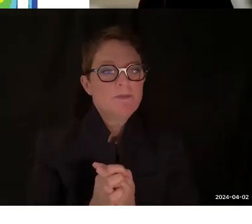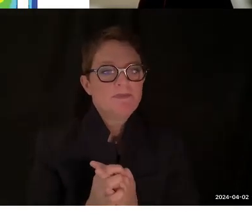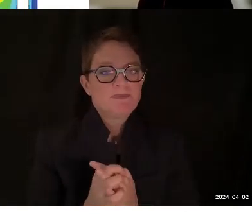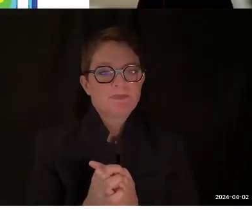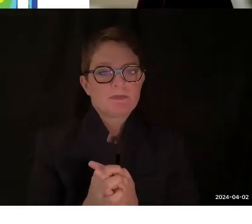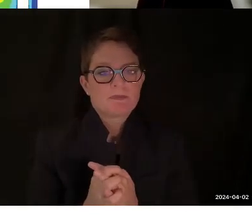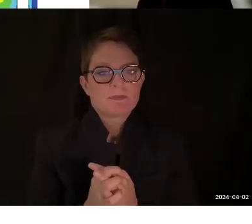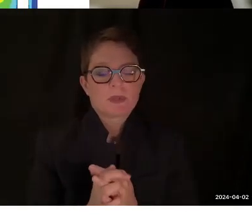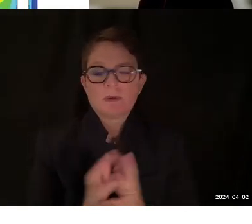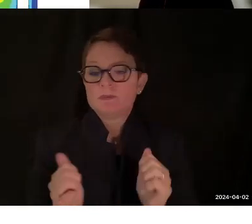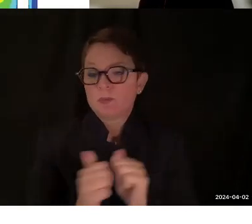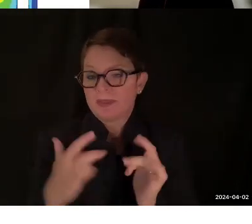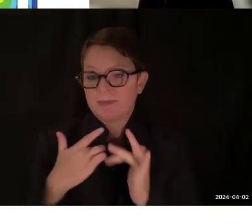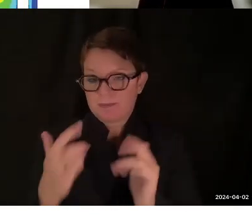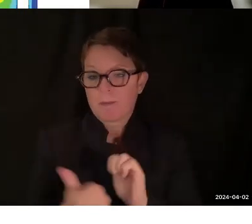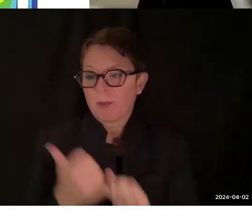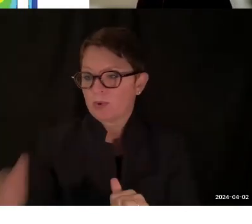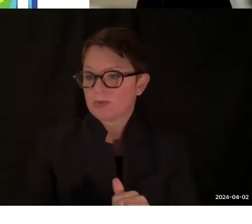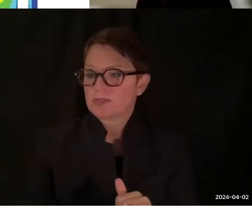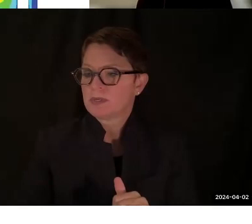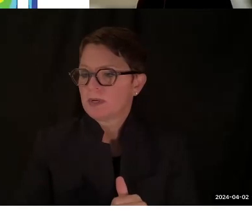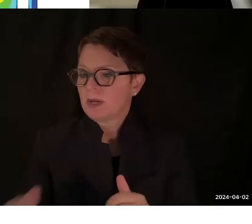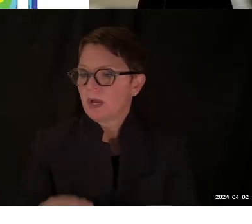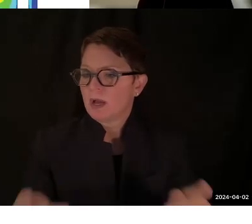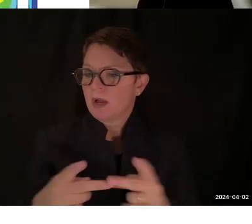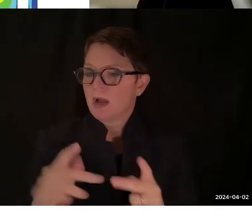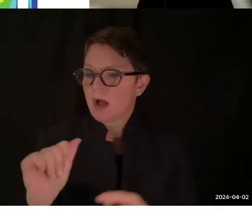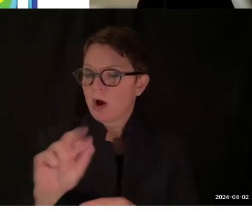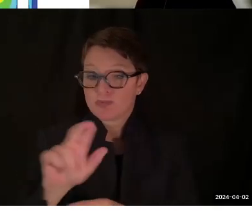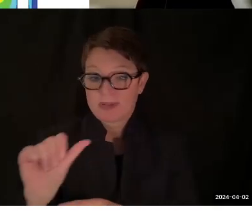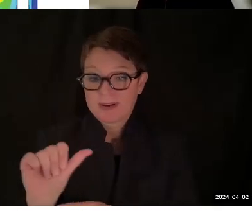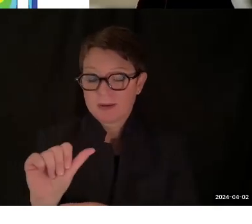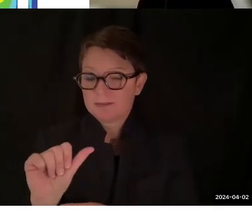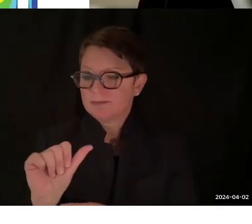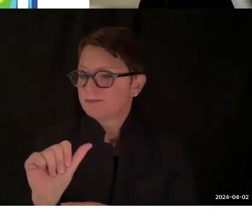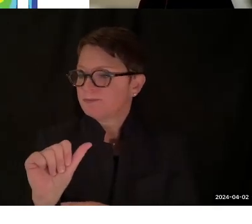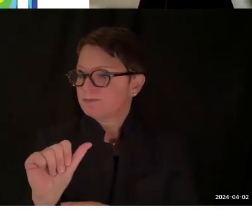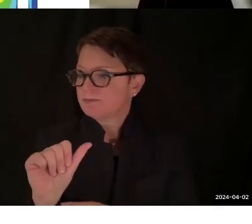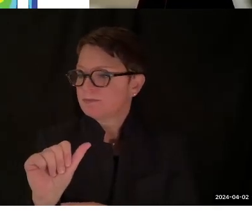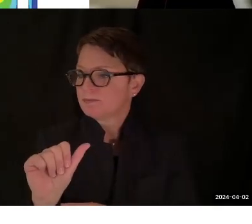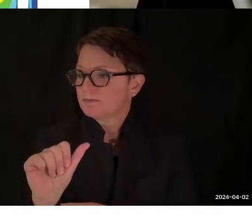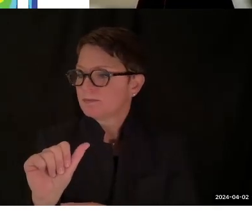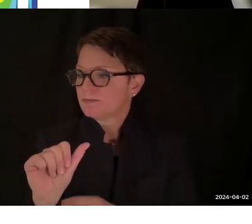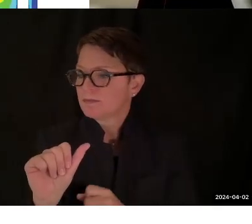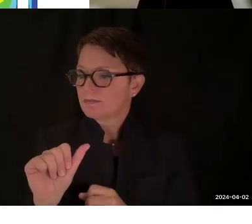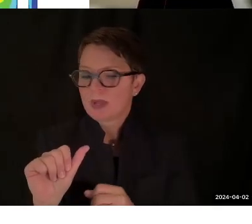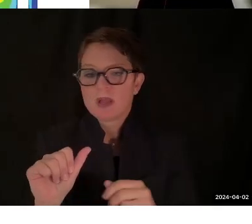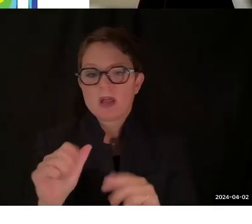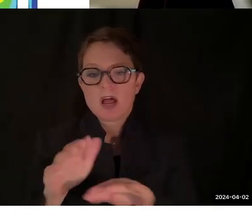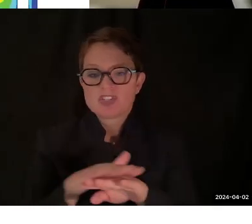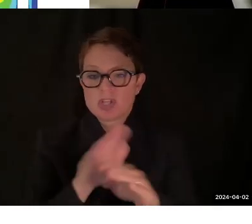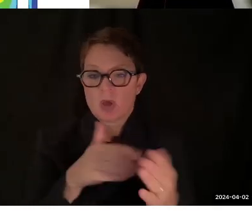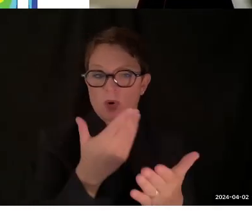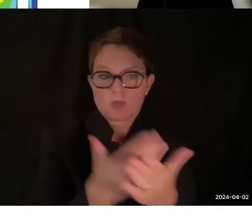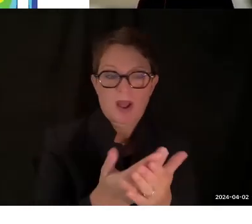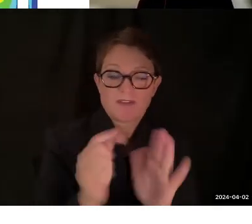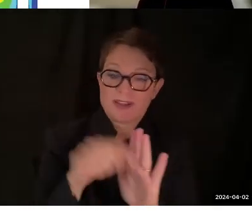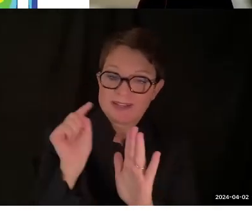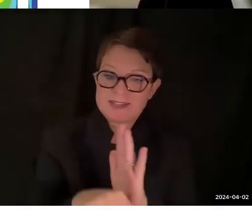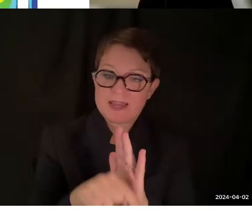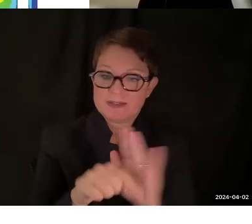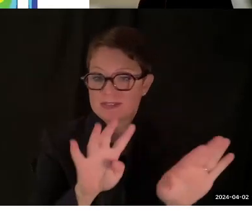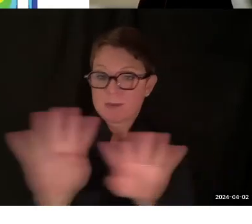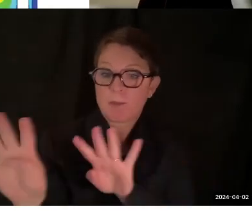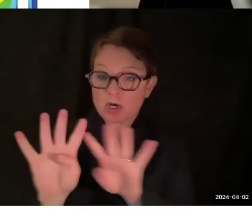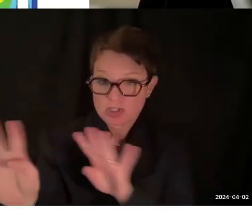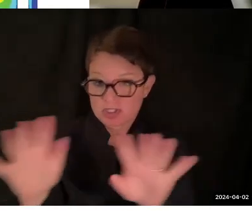And with most arenas, what you'll see is a slow arrival pattern and a pretty intense departure